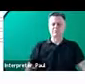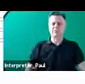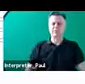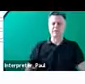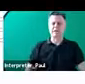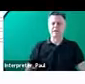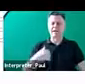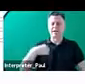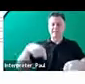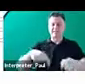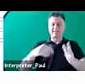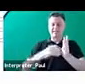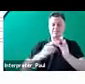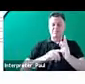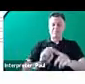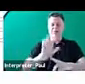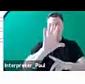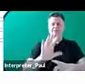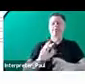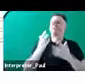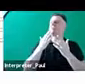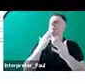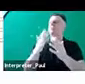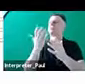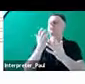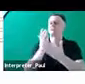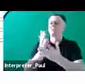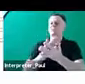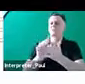I'm back. I'm putting the poll up now. Great. Thank you. Sorry, Helen.